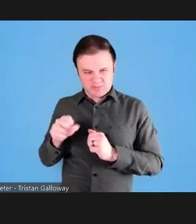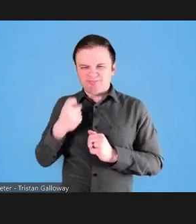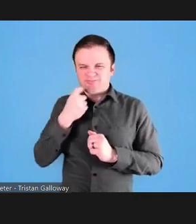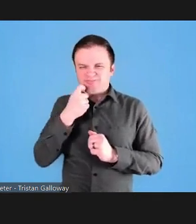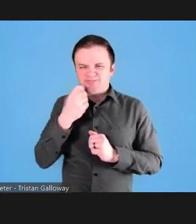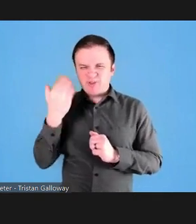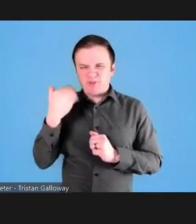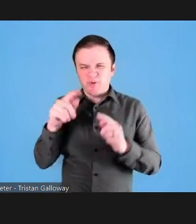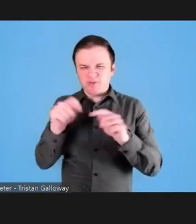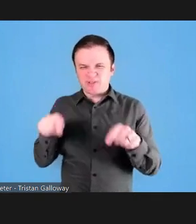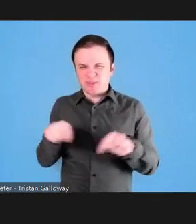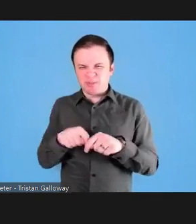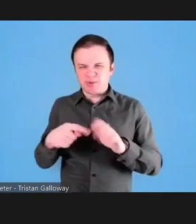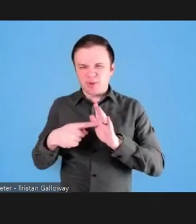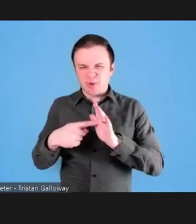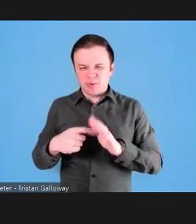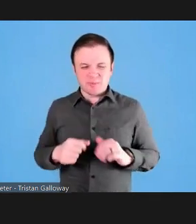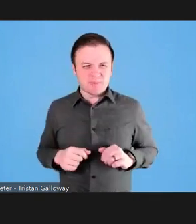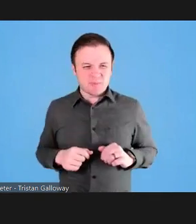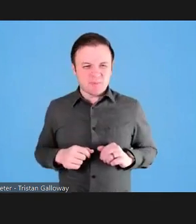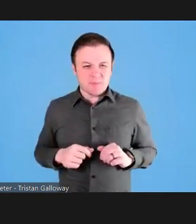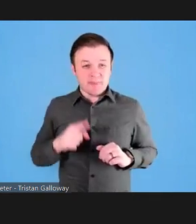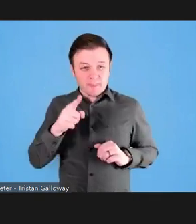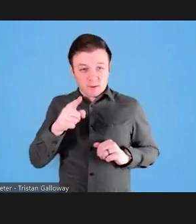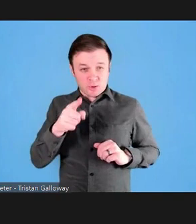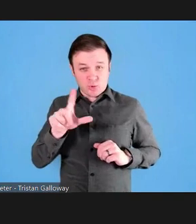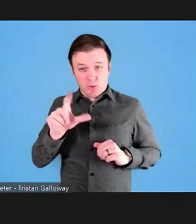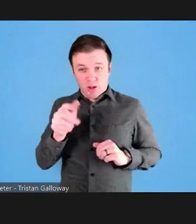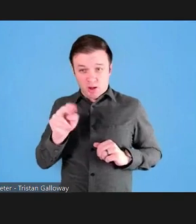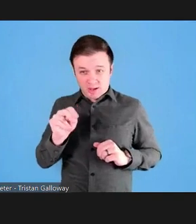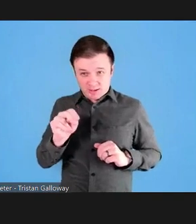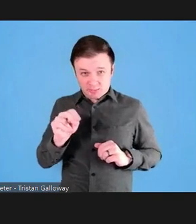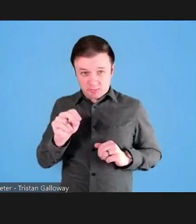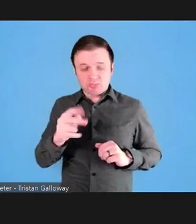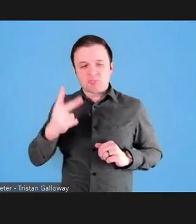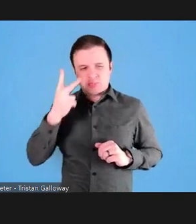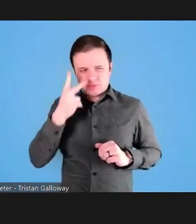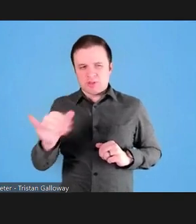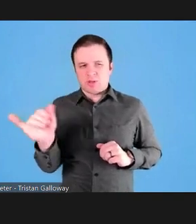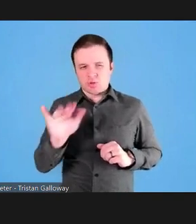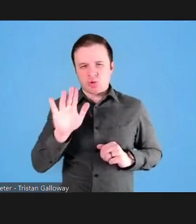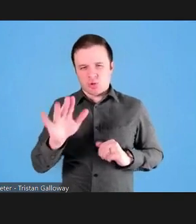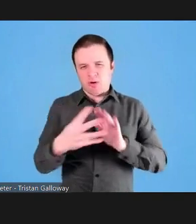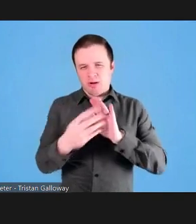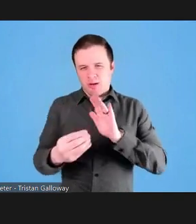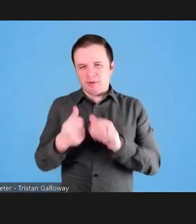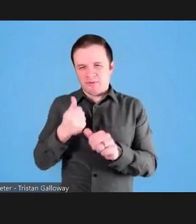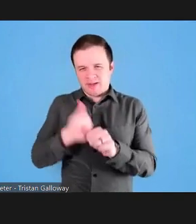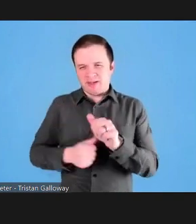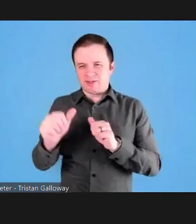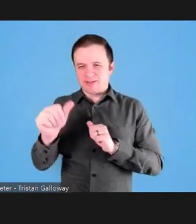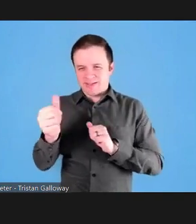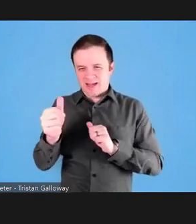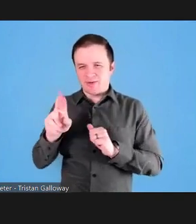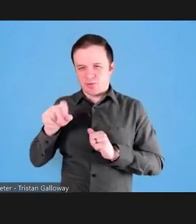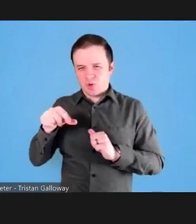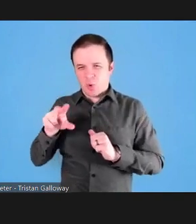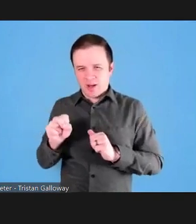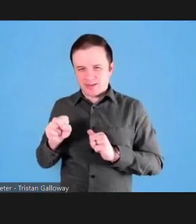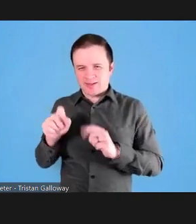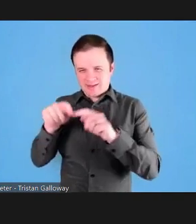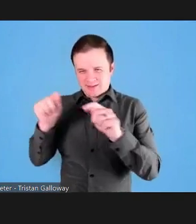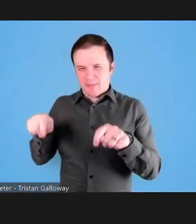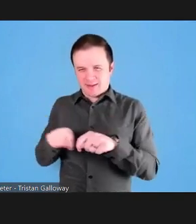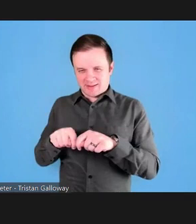earlier. Once you log into your EHDI Strata account, you too will see your copy of each of the 10 request templates that